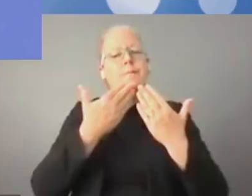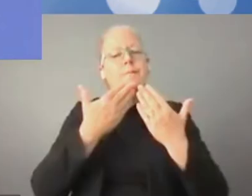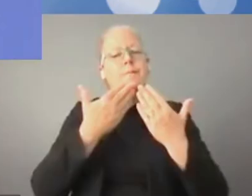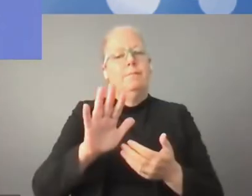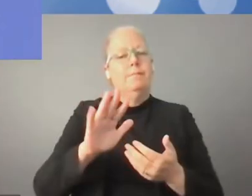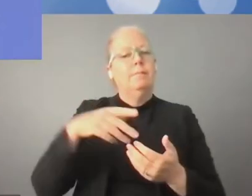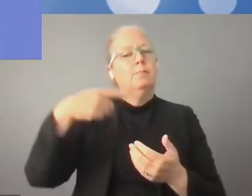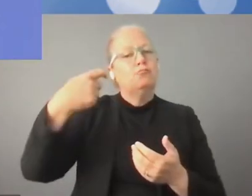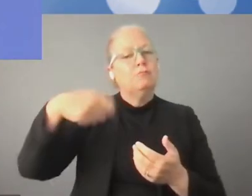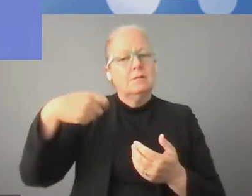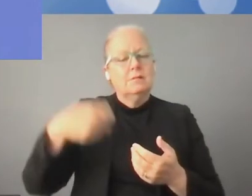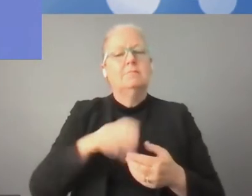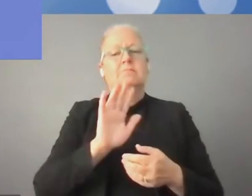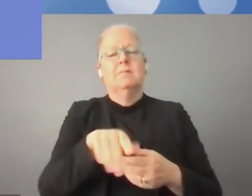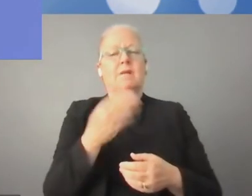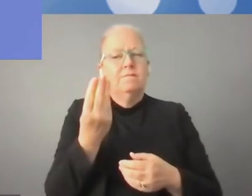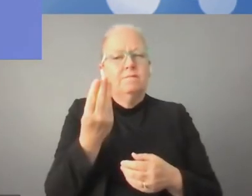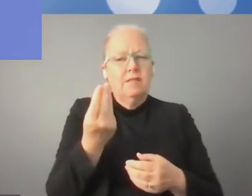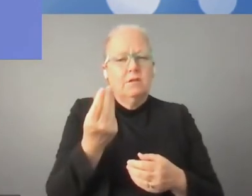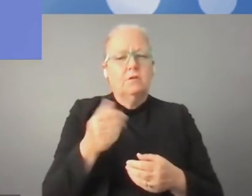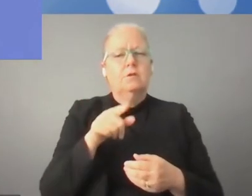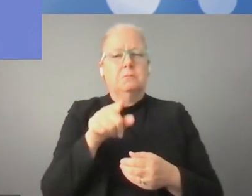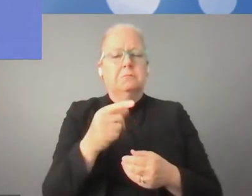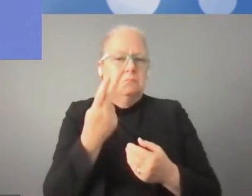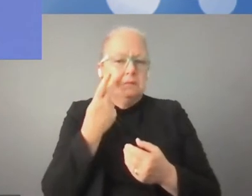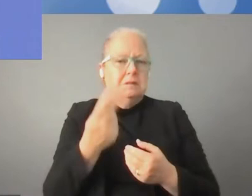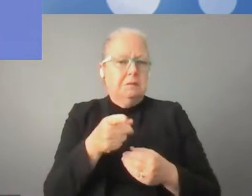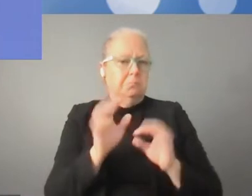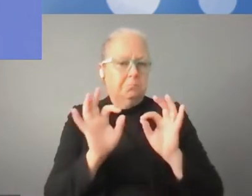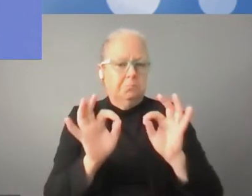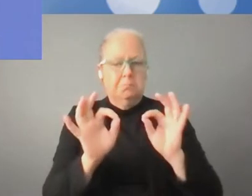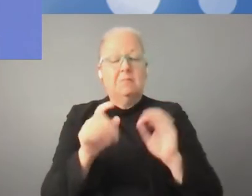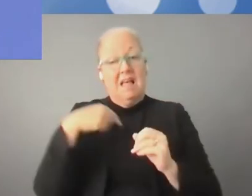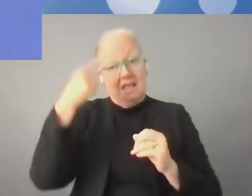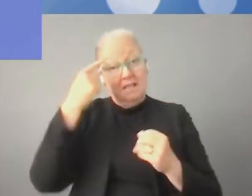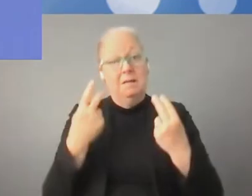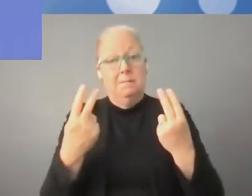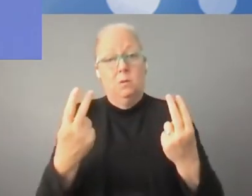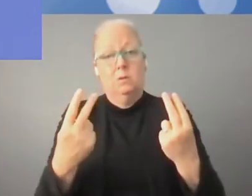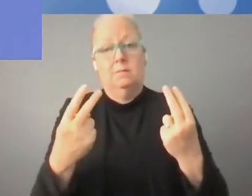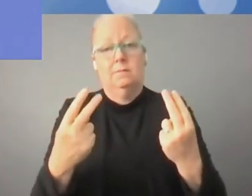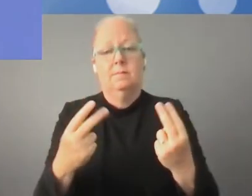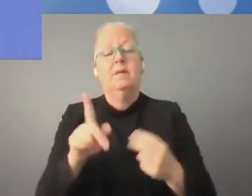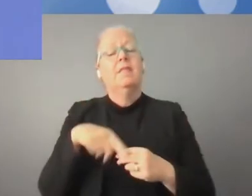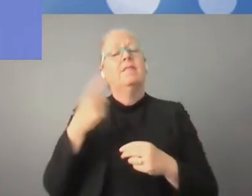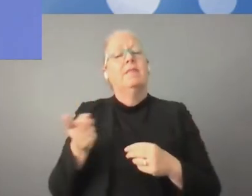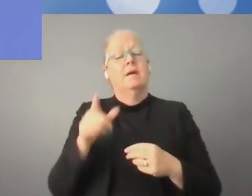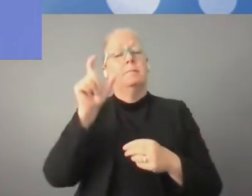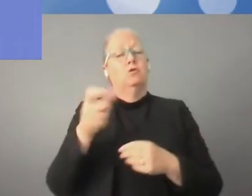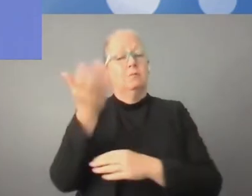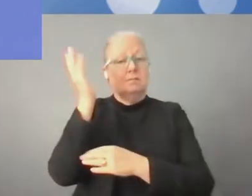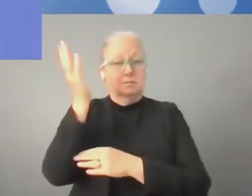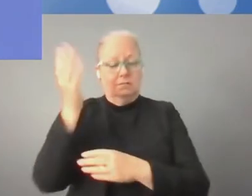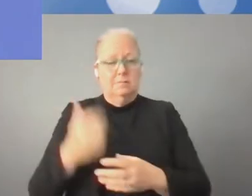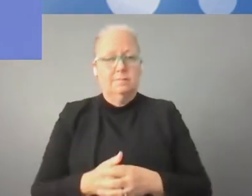financial side and we'll back to that later on as well it's very important topic our next speaker is miss maria francesca